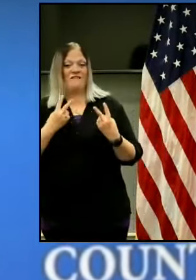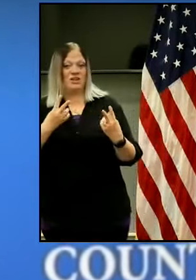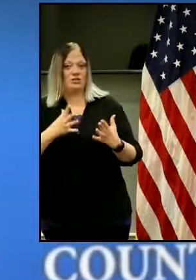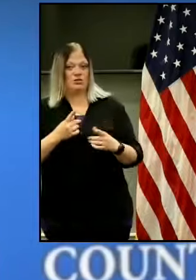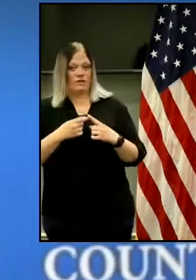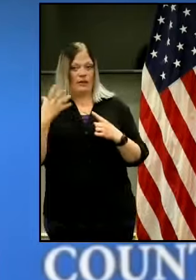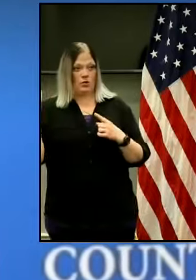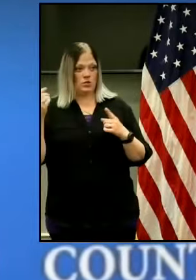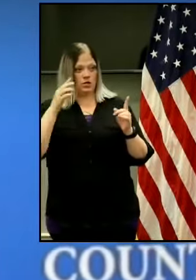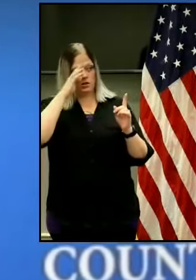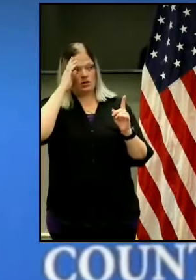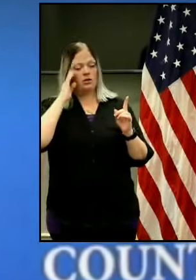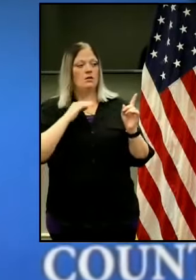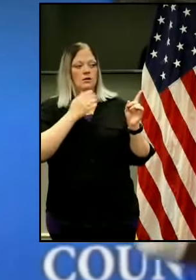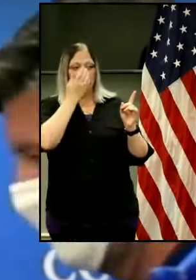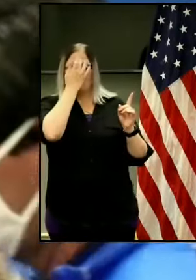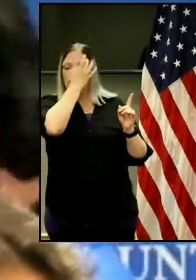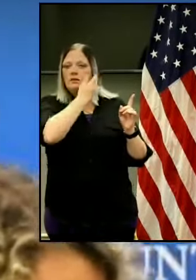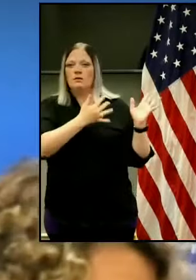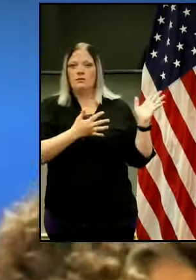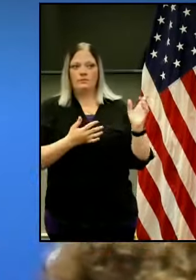outside. Sure.